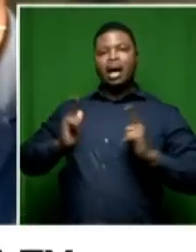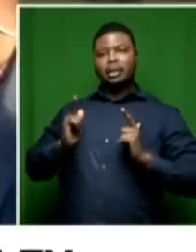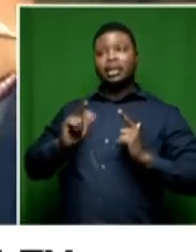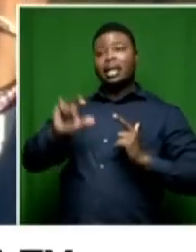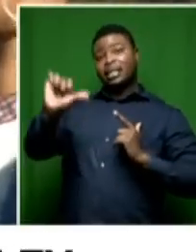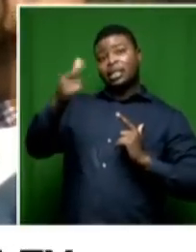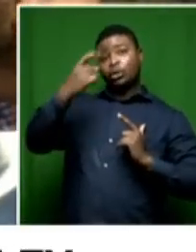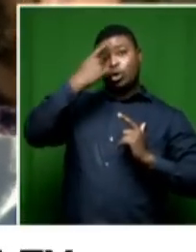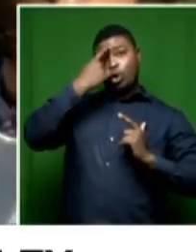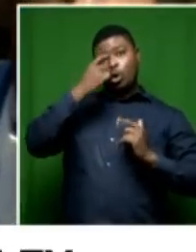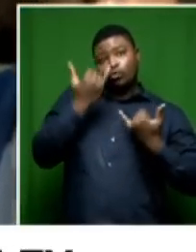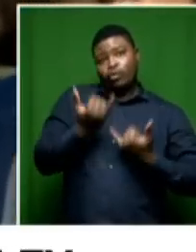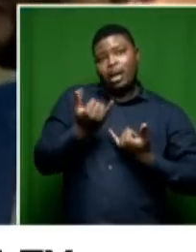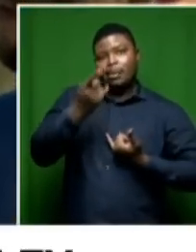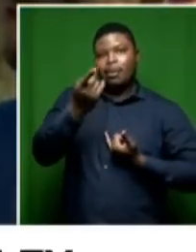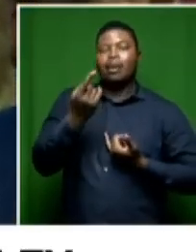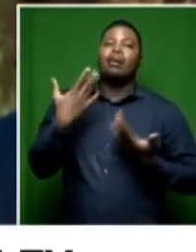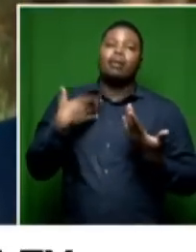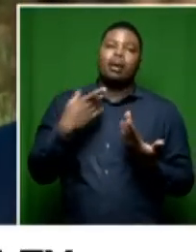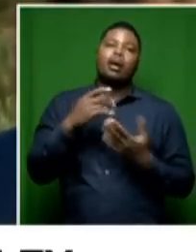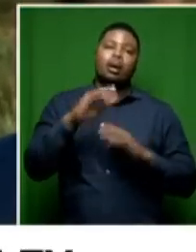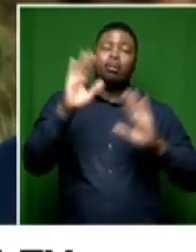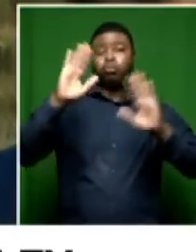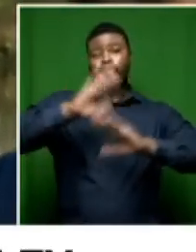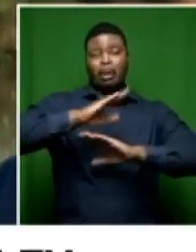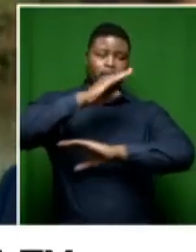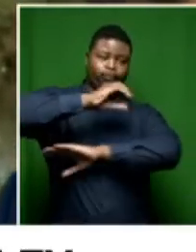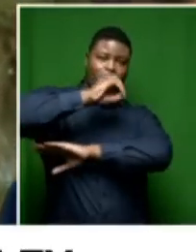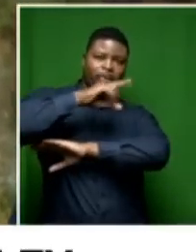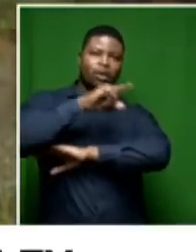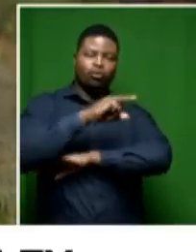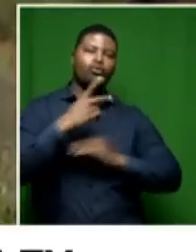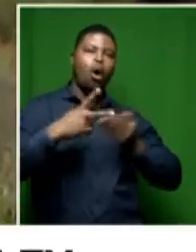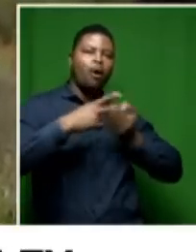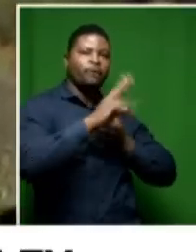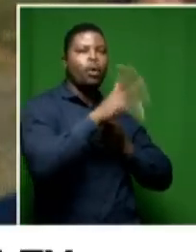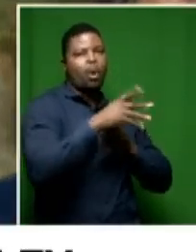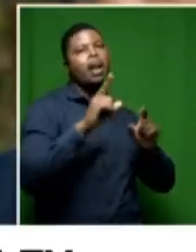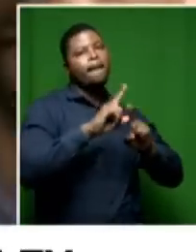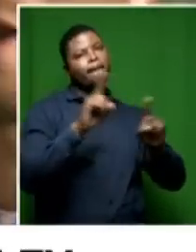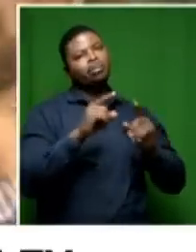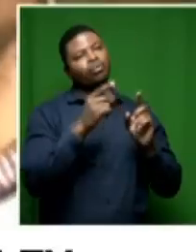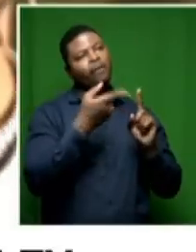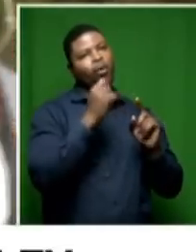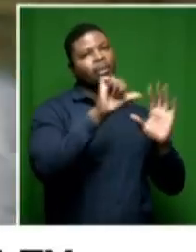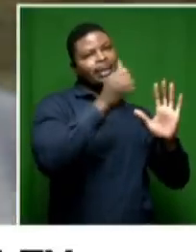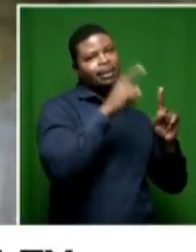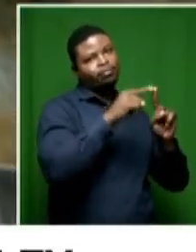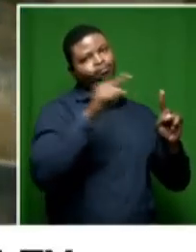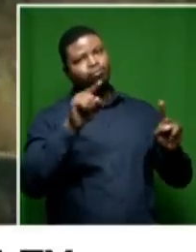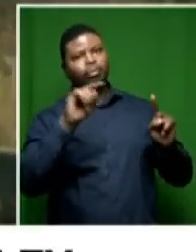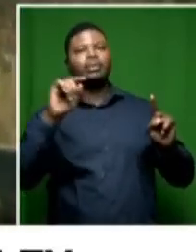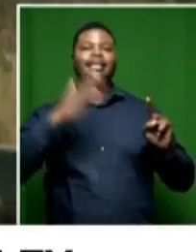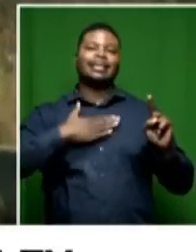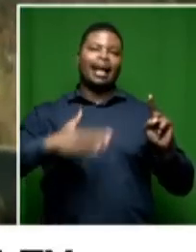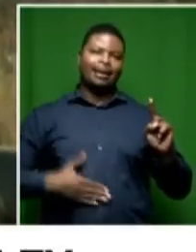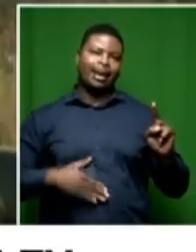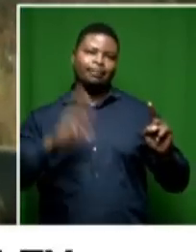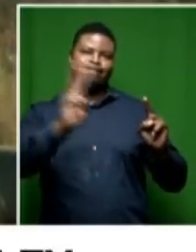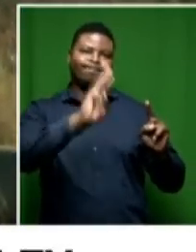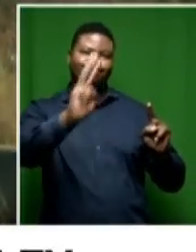6 p.m. tonight and make provision for water in the meantime up until Sunday. Thank you very much. Well, that was Toko Reed,